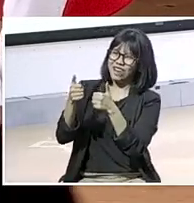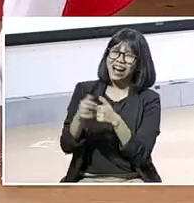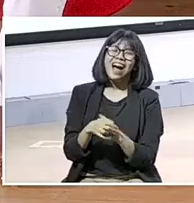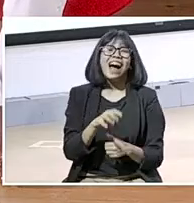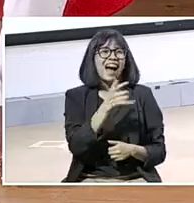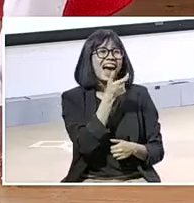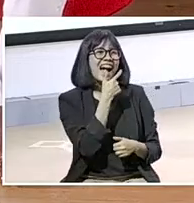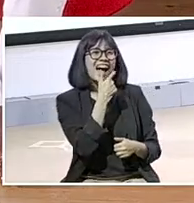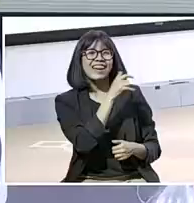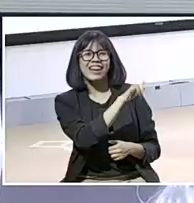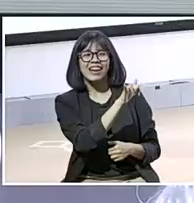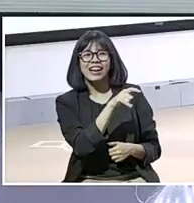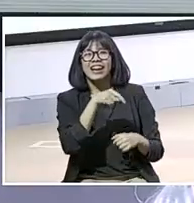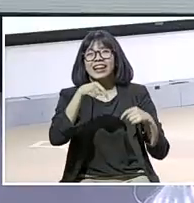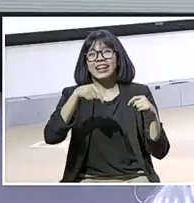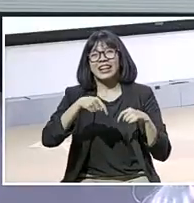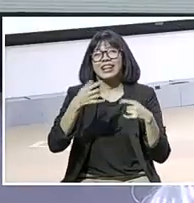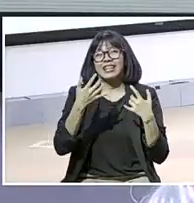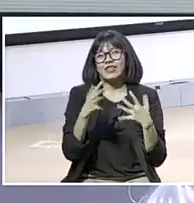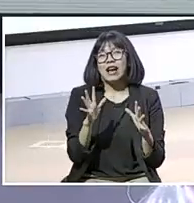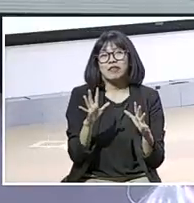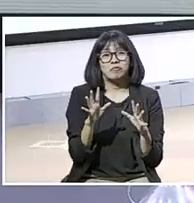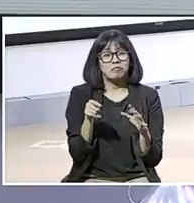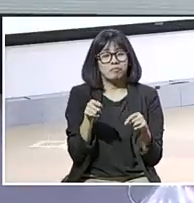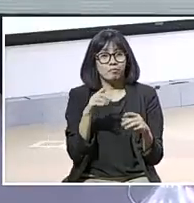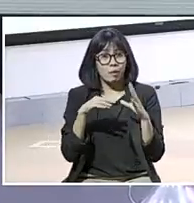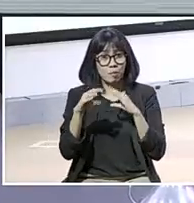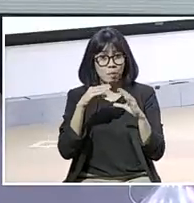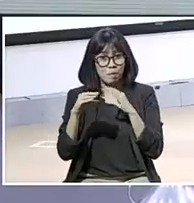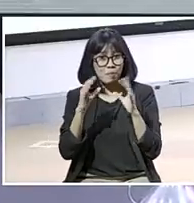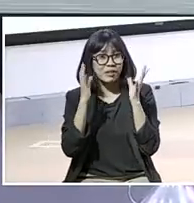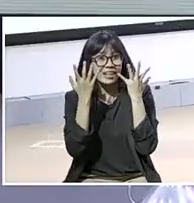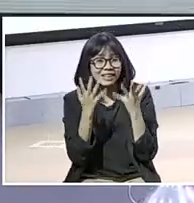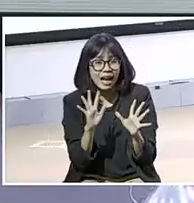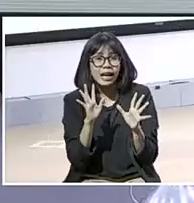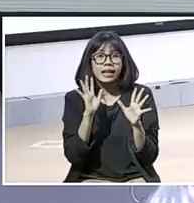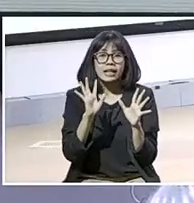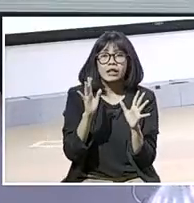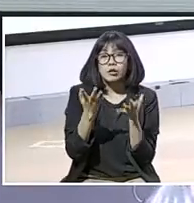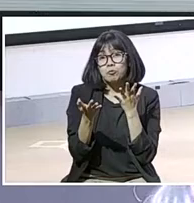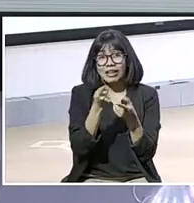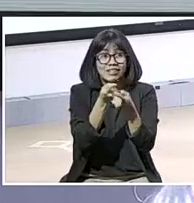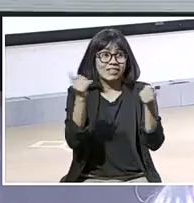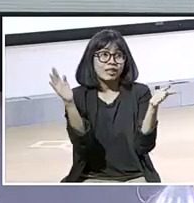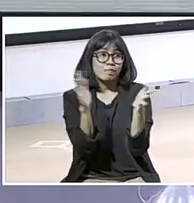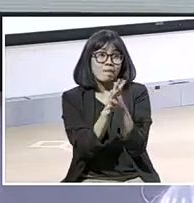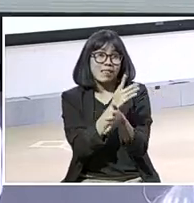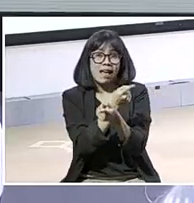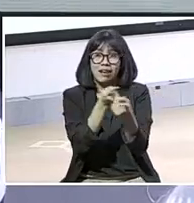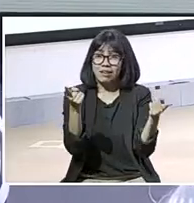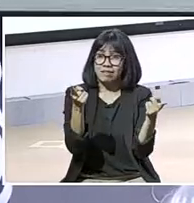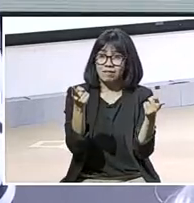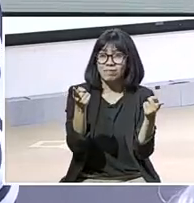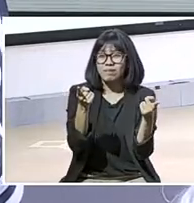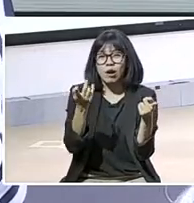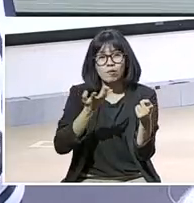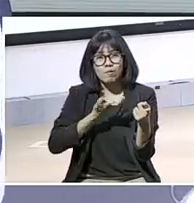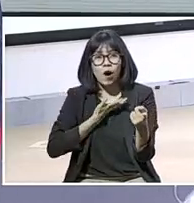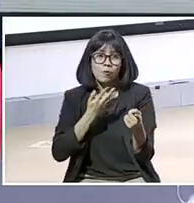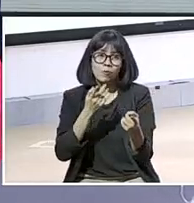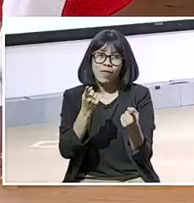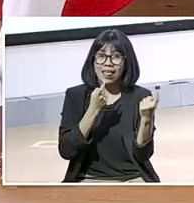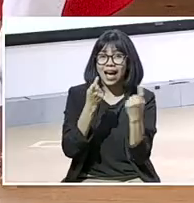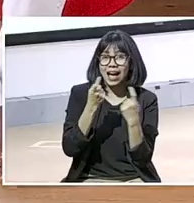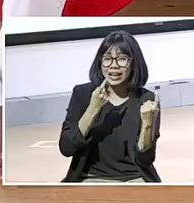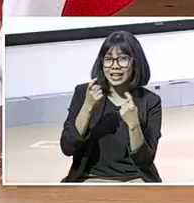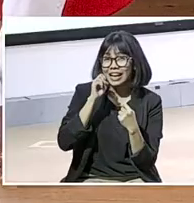have time for a couple more questions before we give a chance to our viewers right now